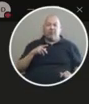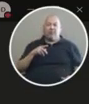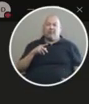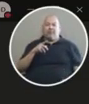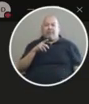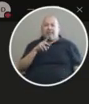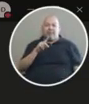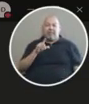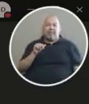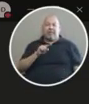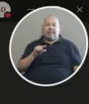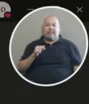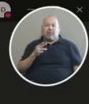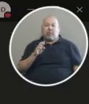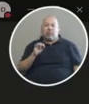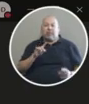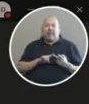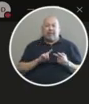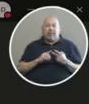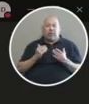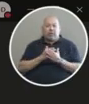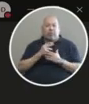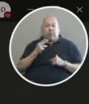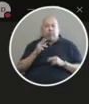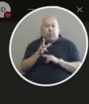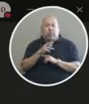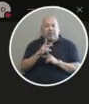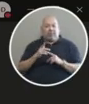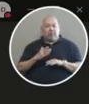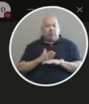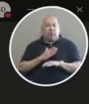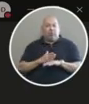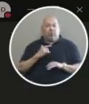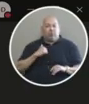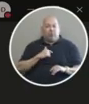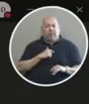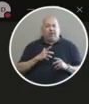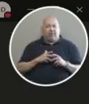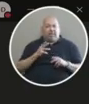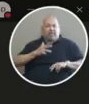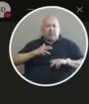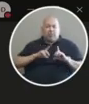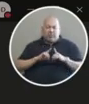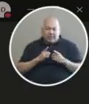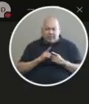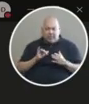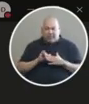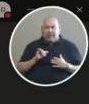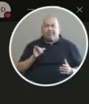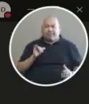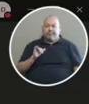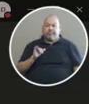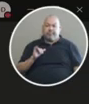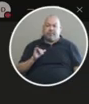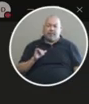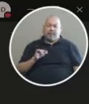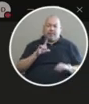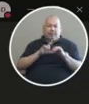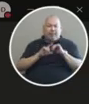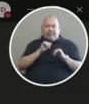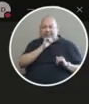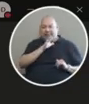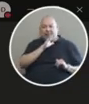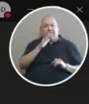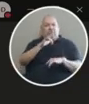del Norte Hotel and the new hotels that are being renovated. We have historic districts that El Pasoans